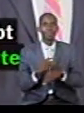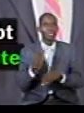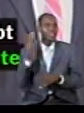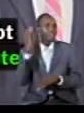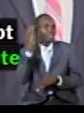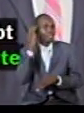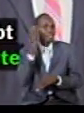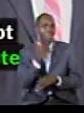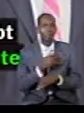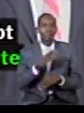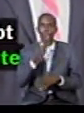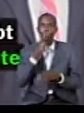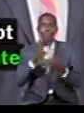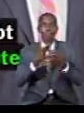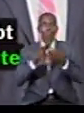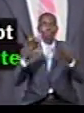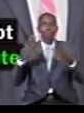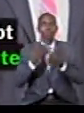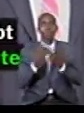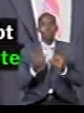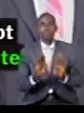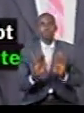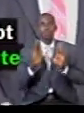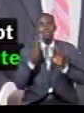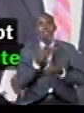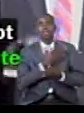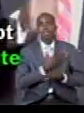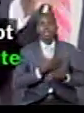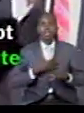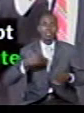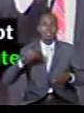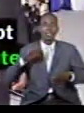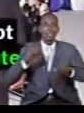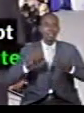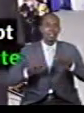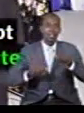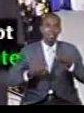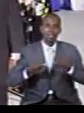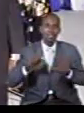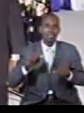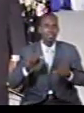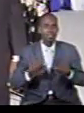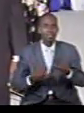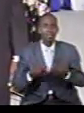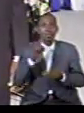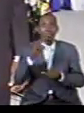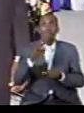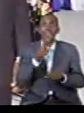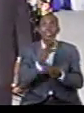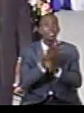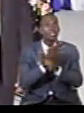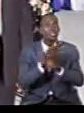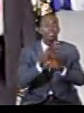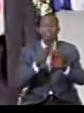Listen and be loosed from fear and doubt. You are